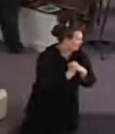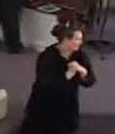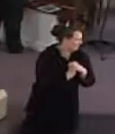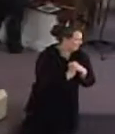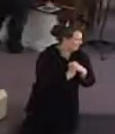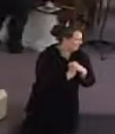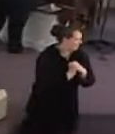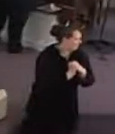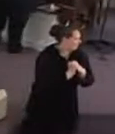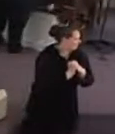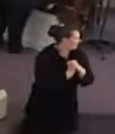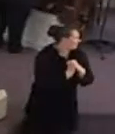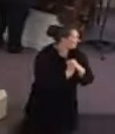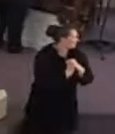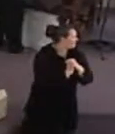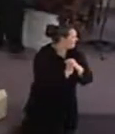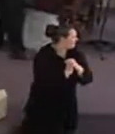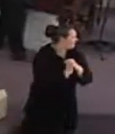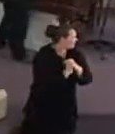Hallelujah.